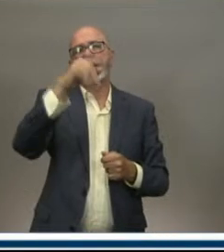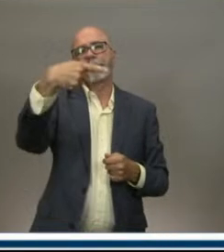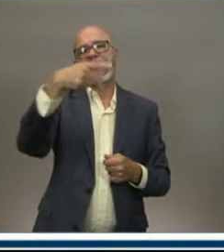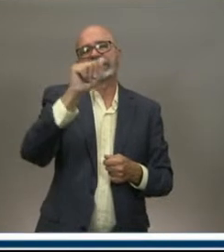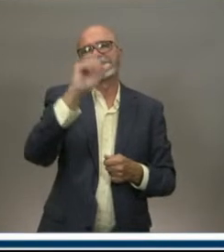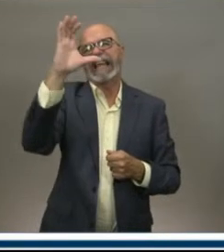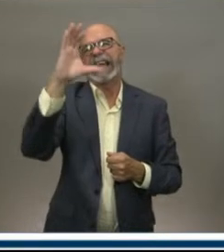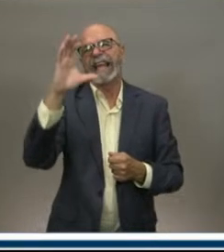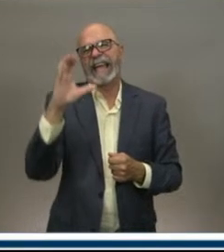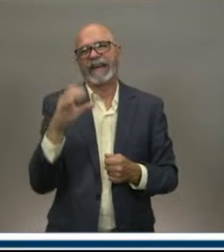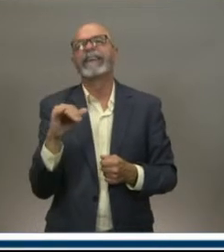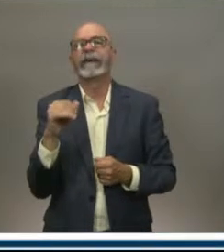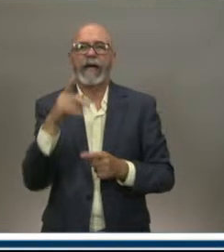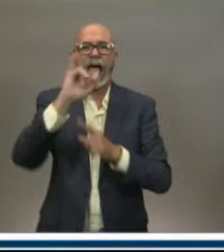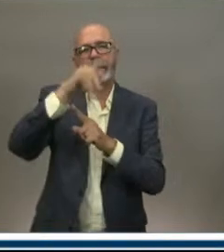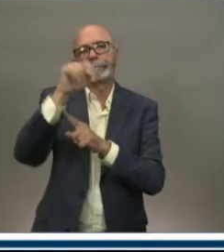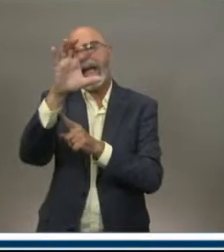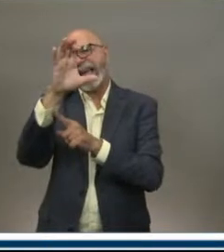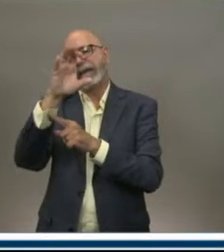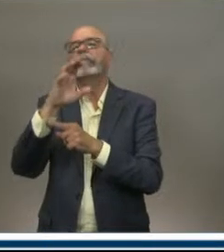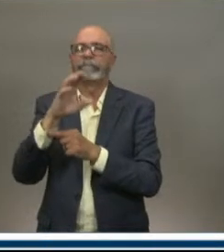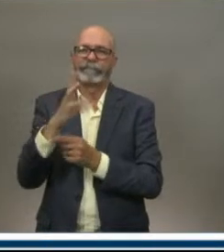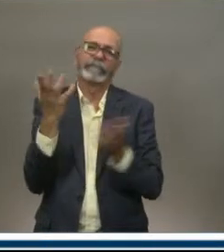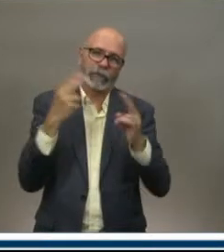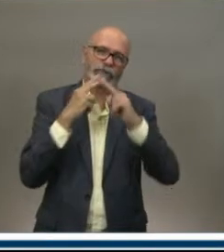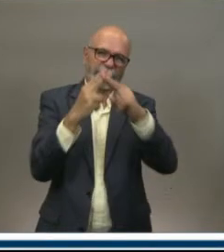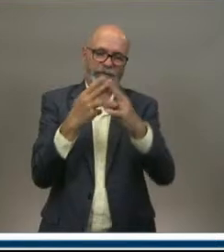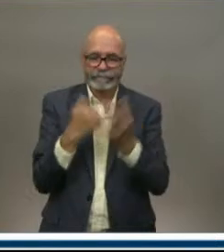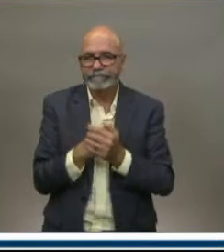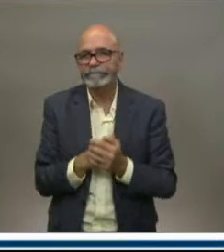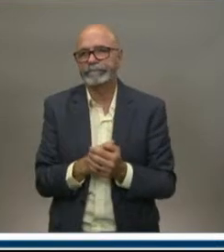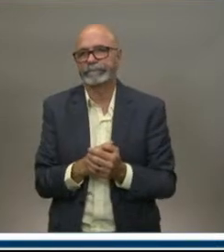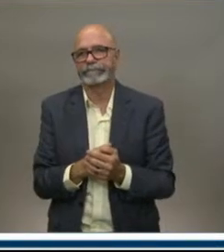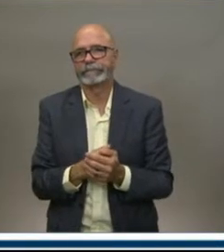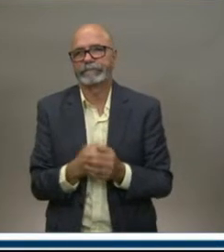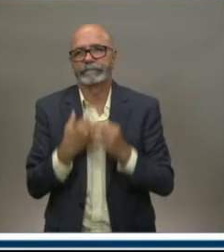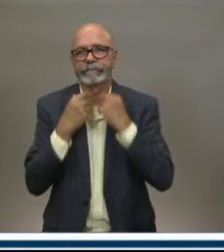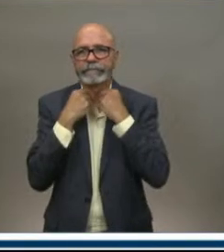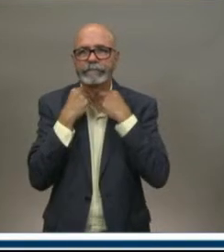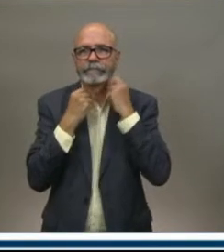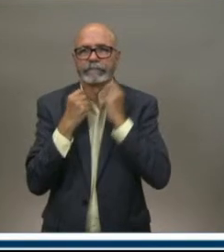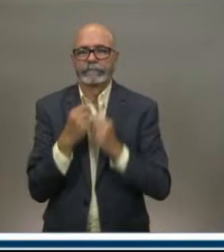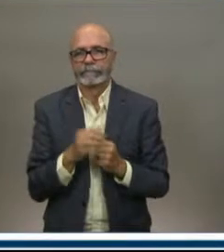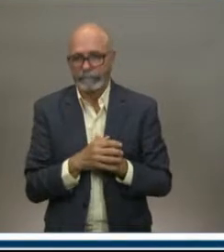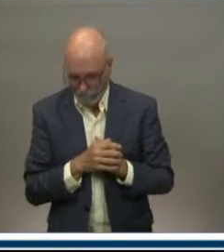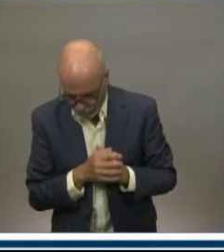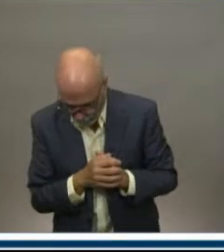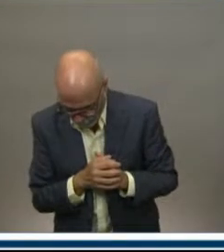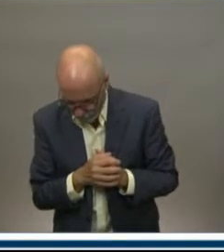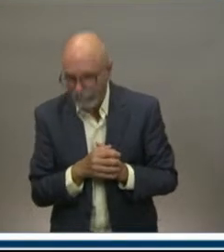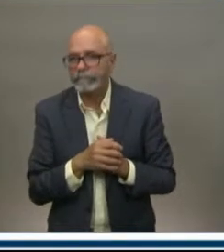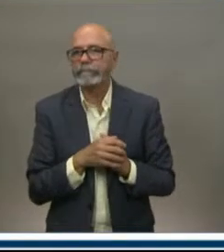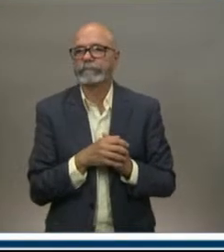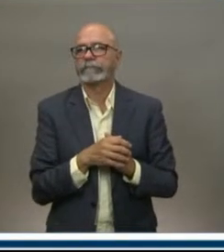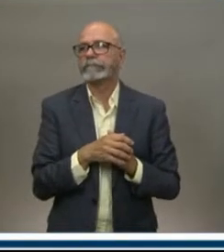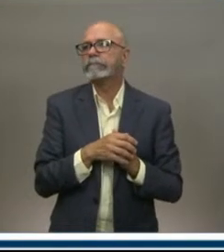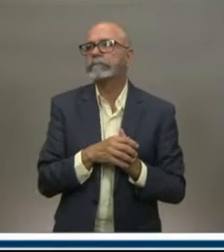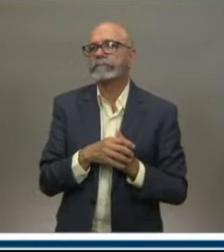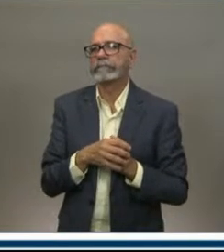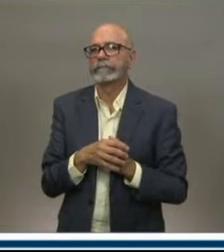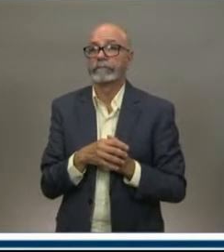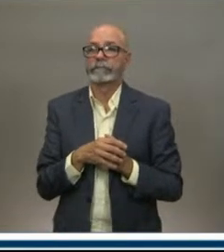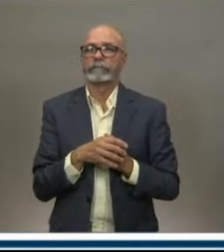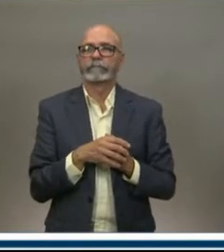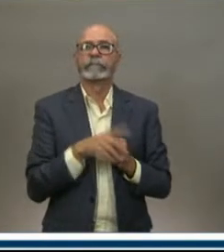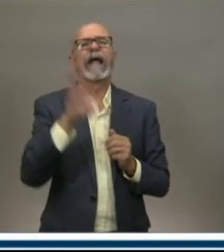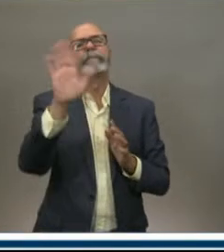available. Go ahead, John, with your follow-up. Thank you. Dr. Latta described Northwood as